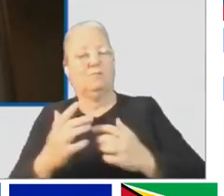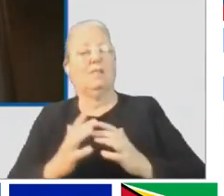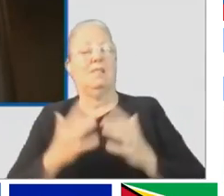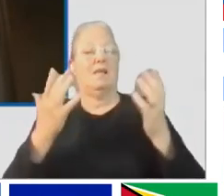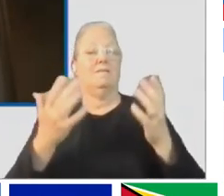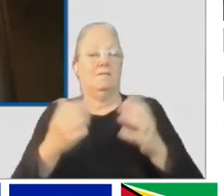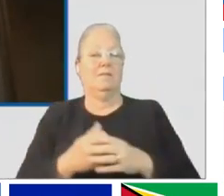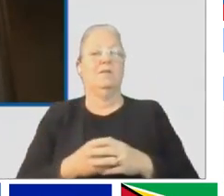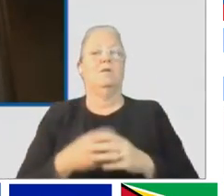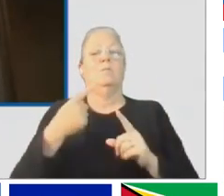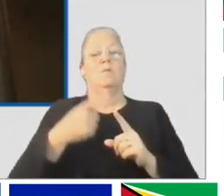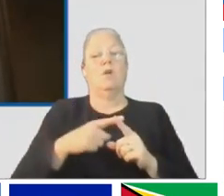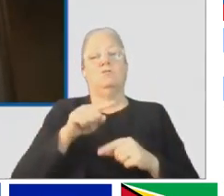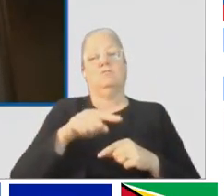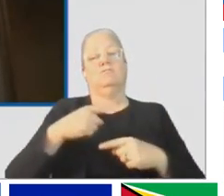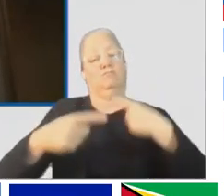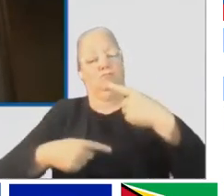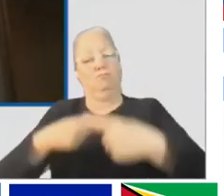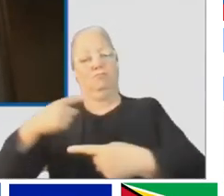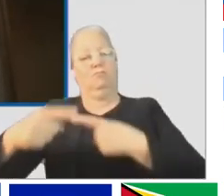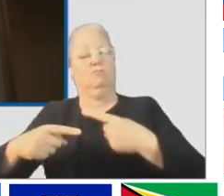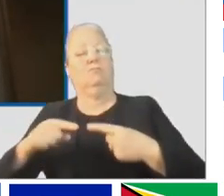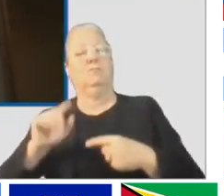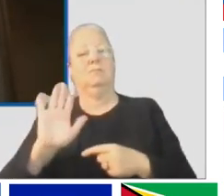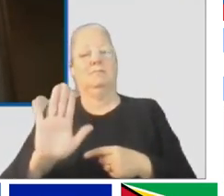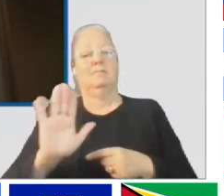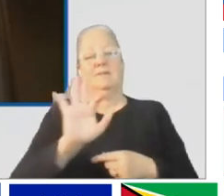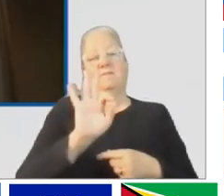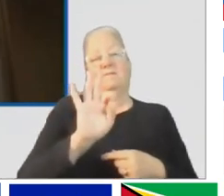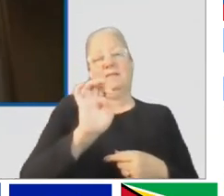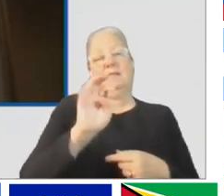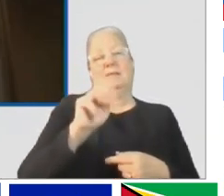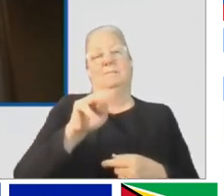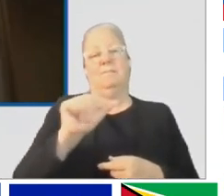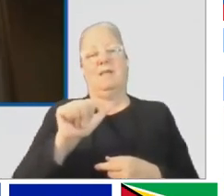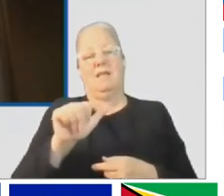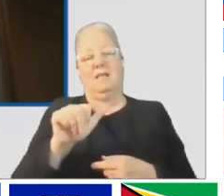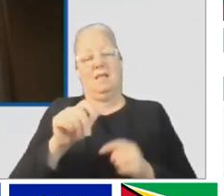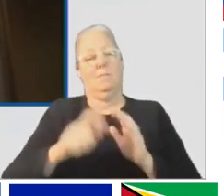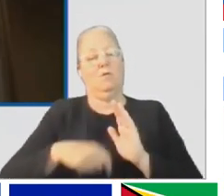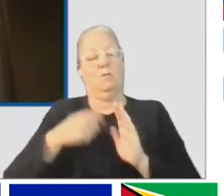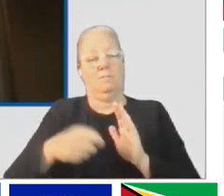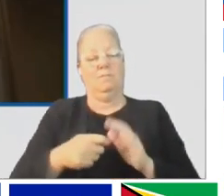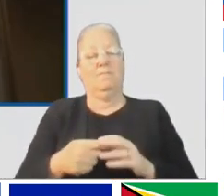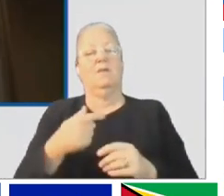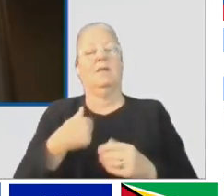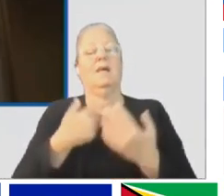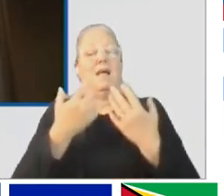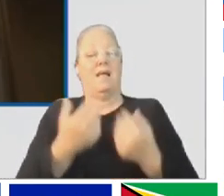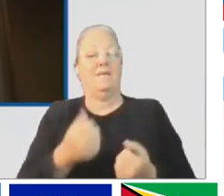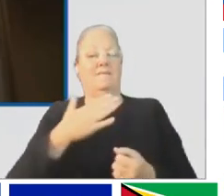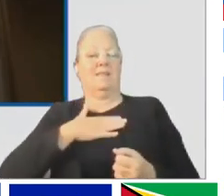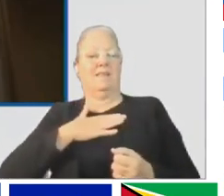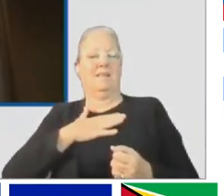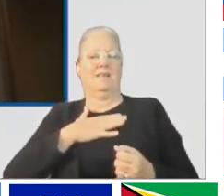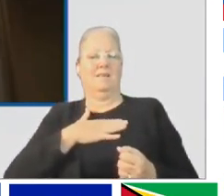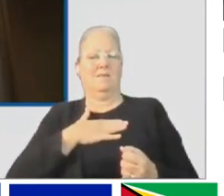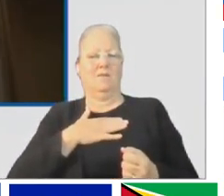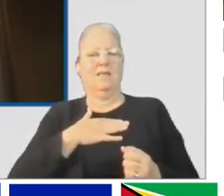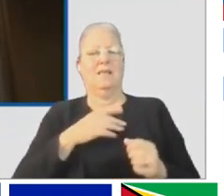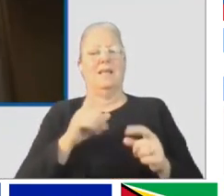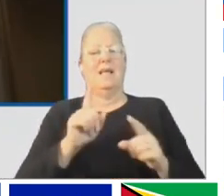programs. These plans are based on key emergency management principles, which focus on pushing decision-making to the lowest level